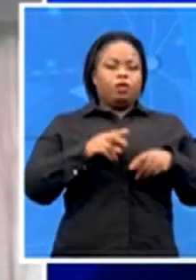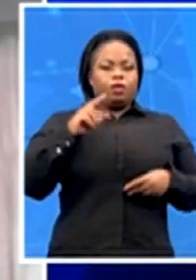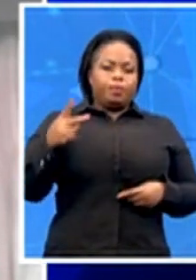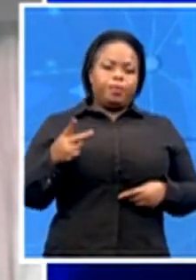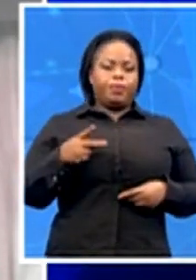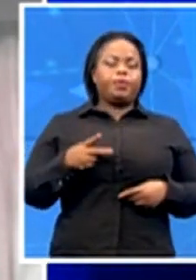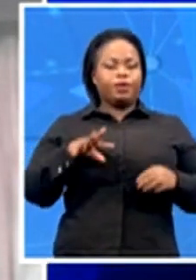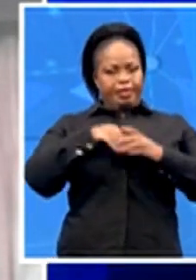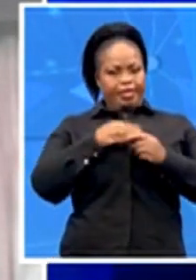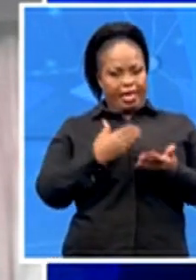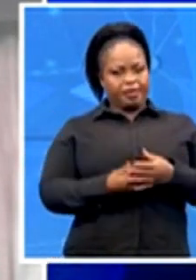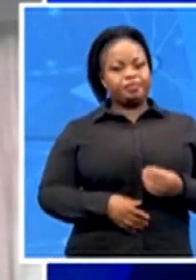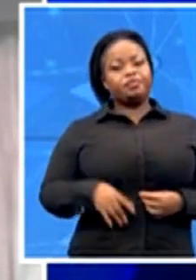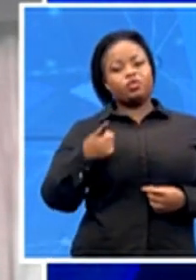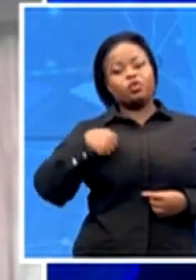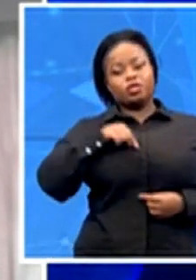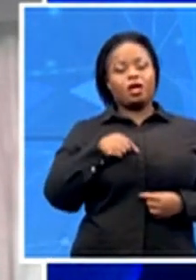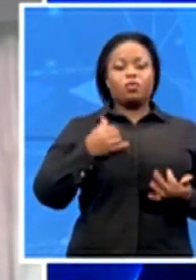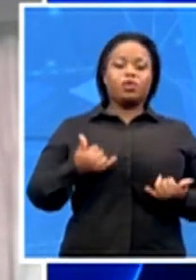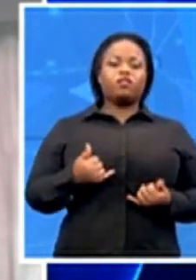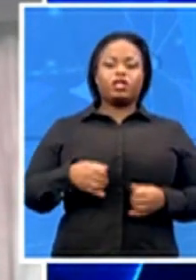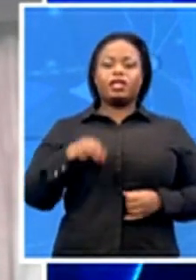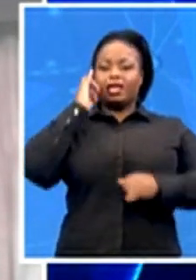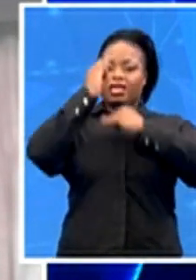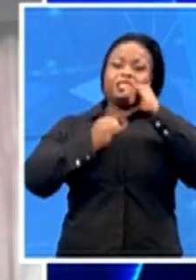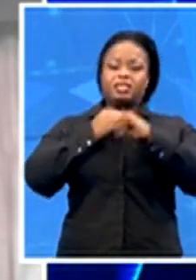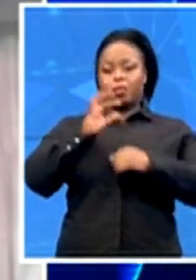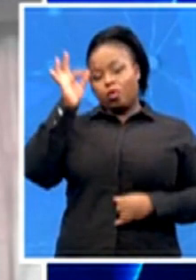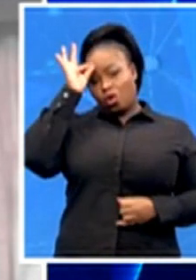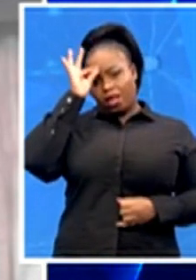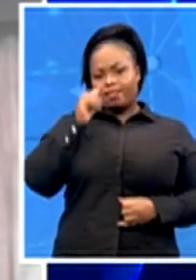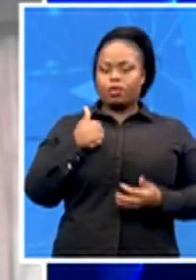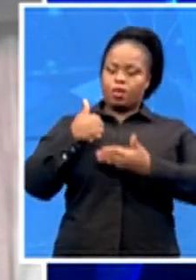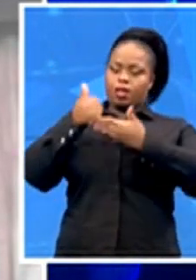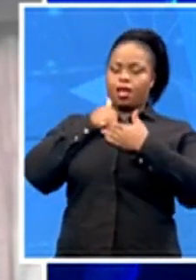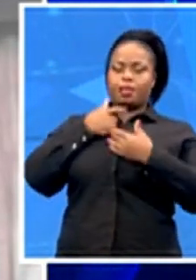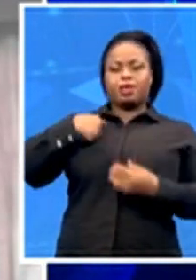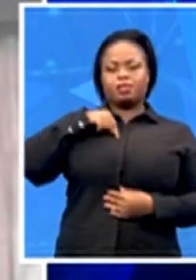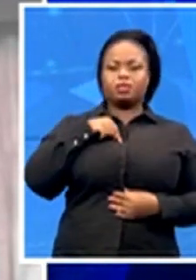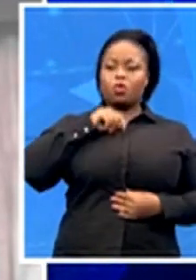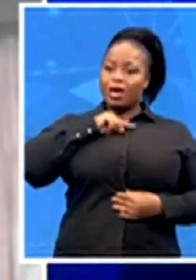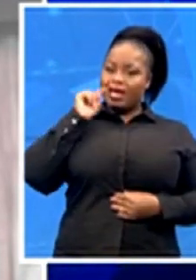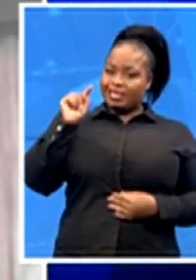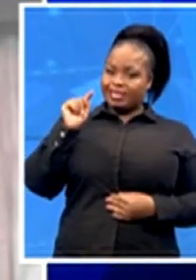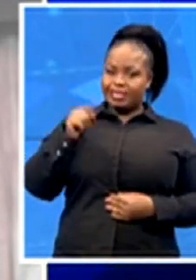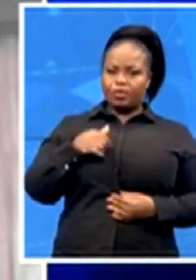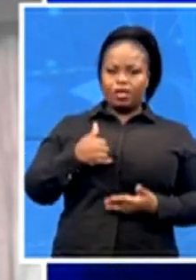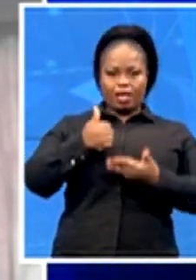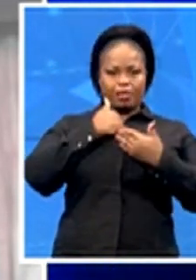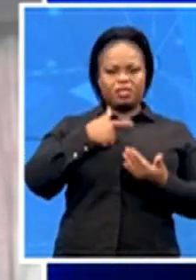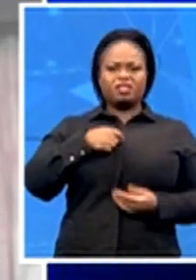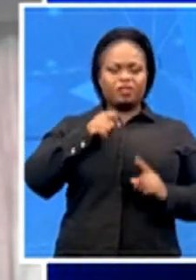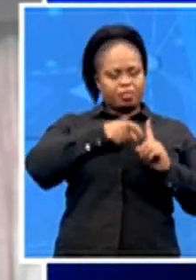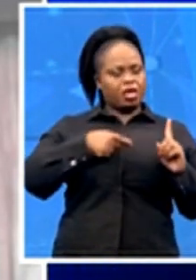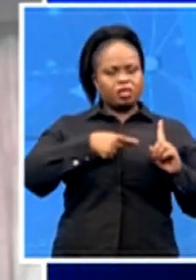bring in Interpol, Interpol then assists as international police to say, if the person is not in these two